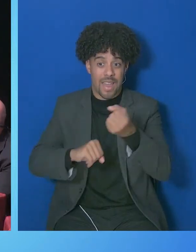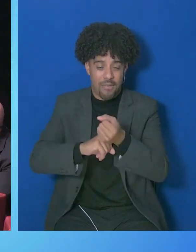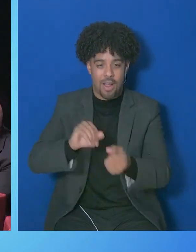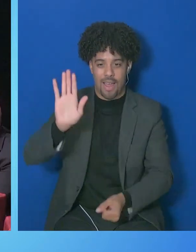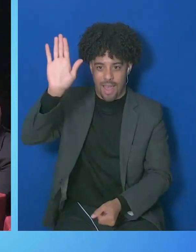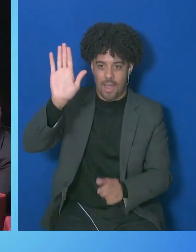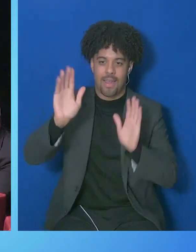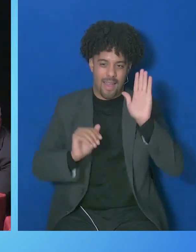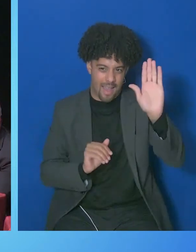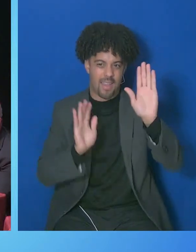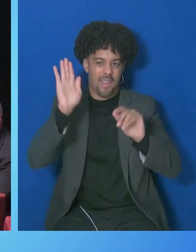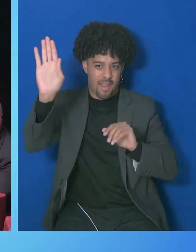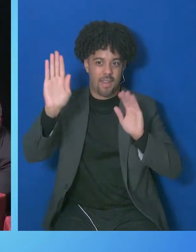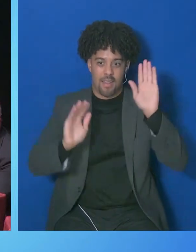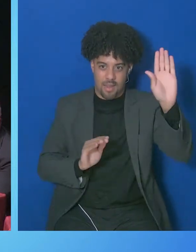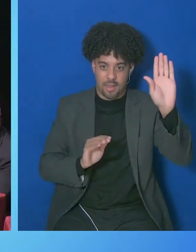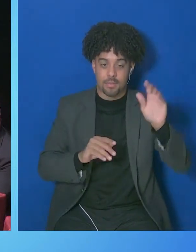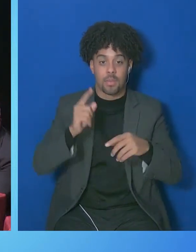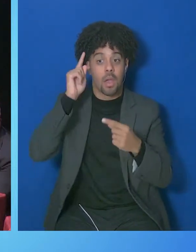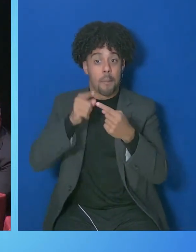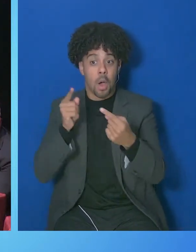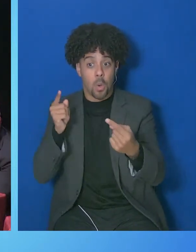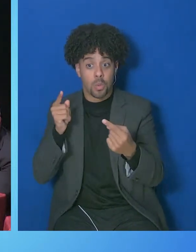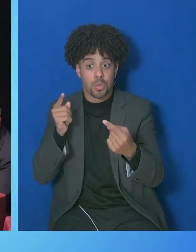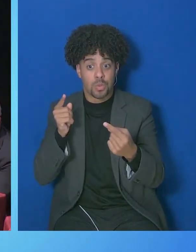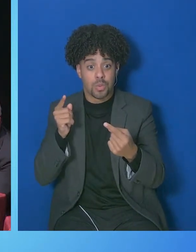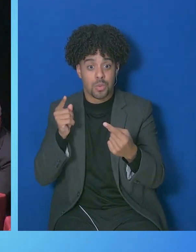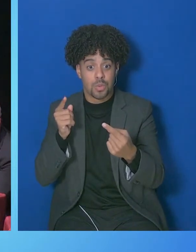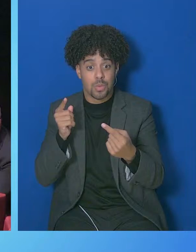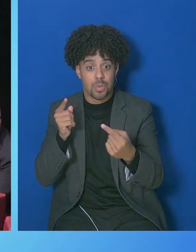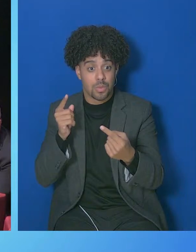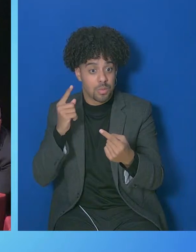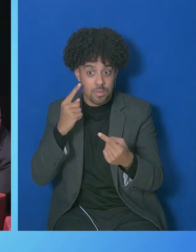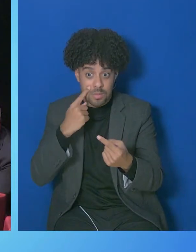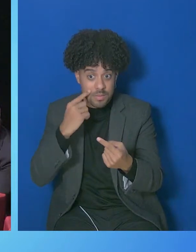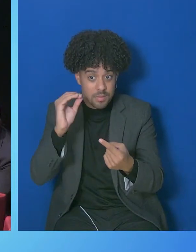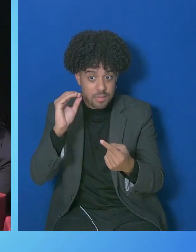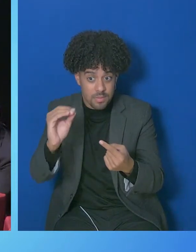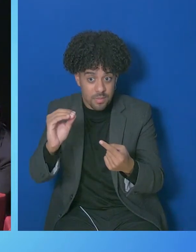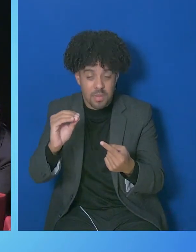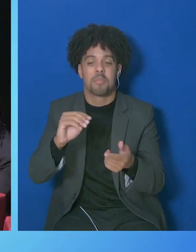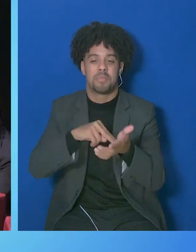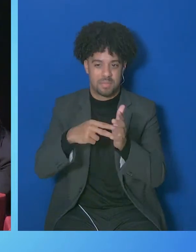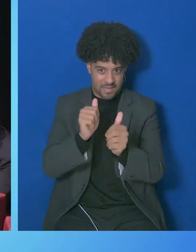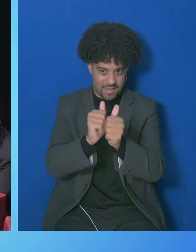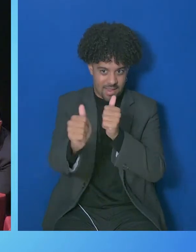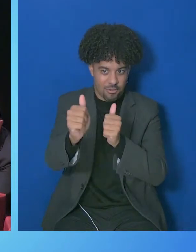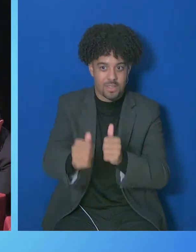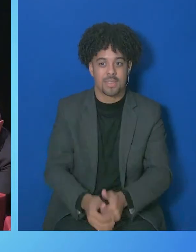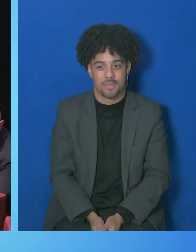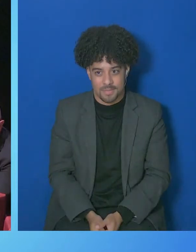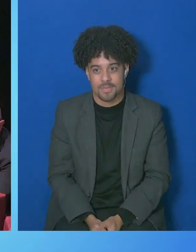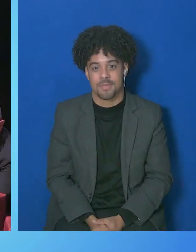and aye. Aye. Opposed? Hearing none, motion carries.